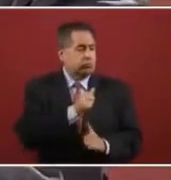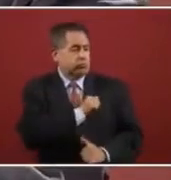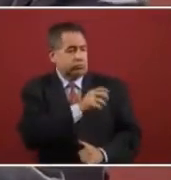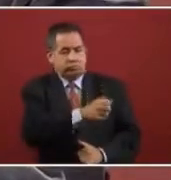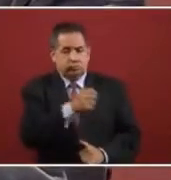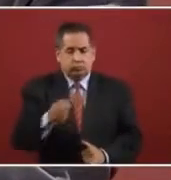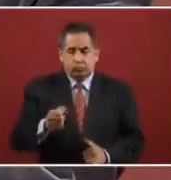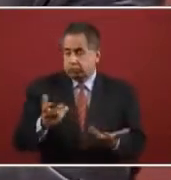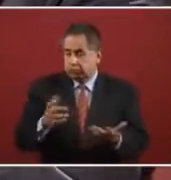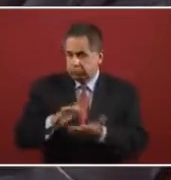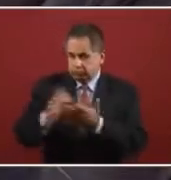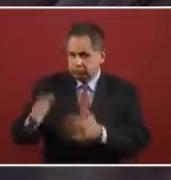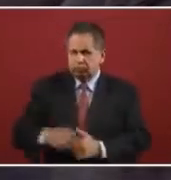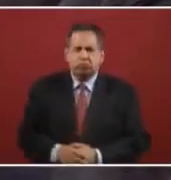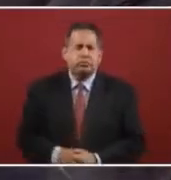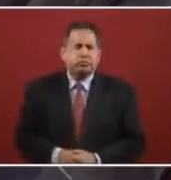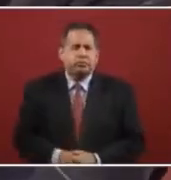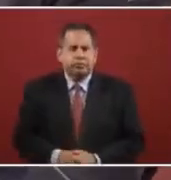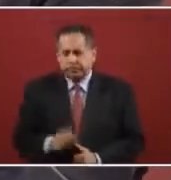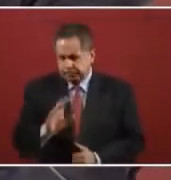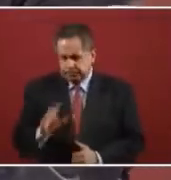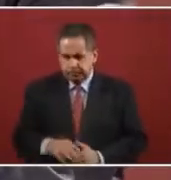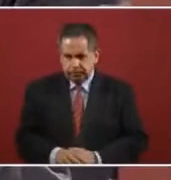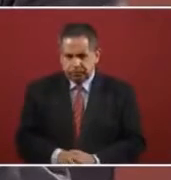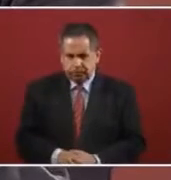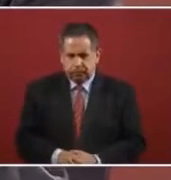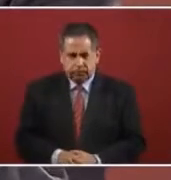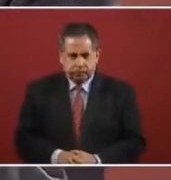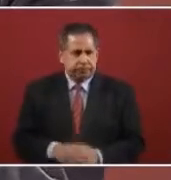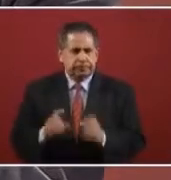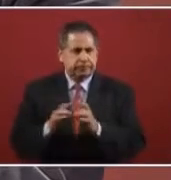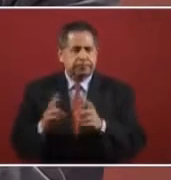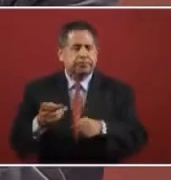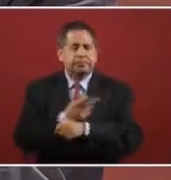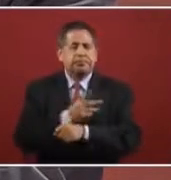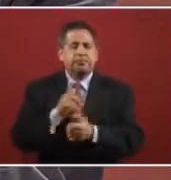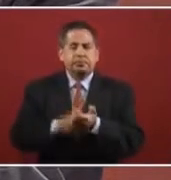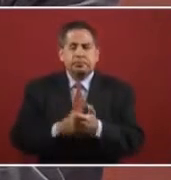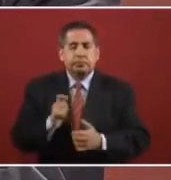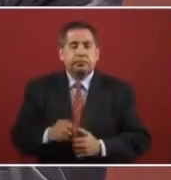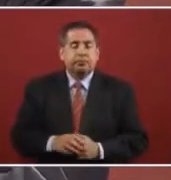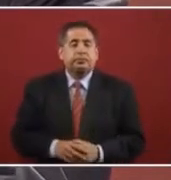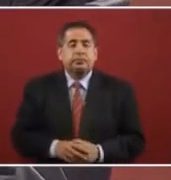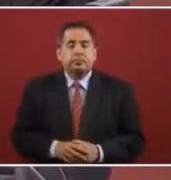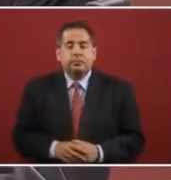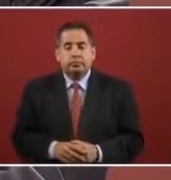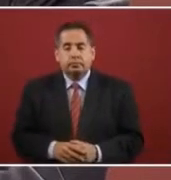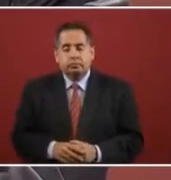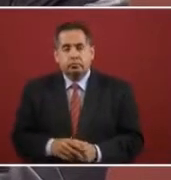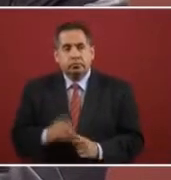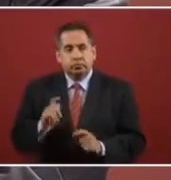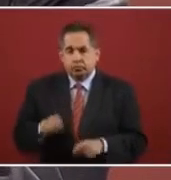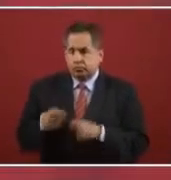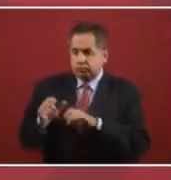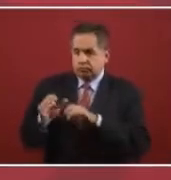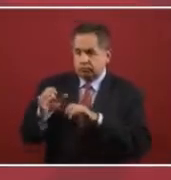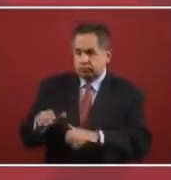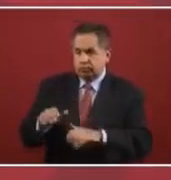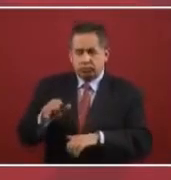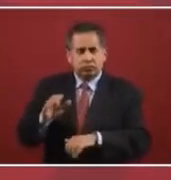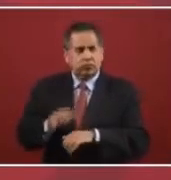they are they going to be substituted by personnel, military personnel? No, what happened is that